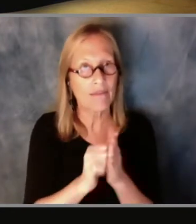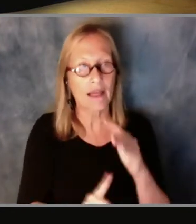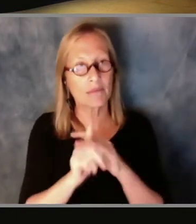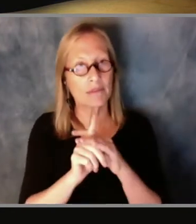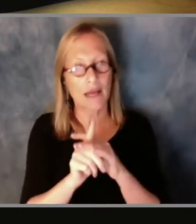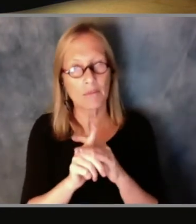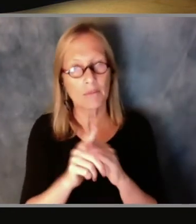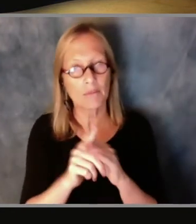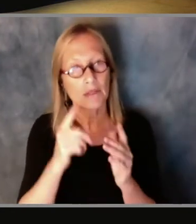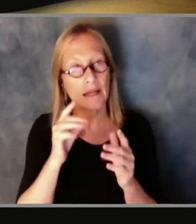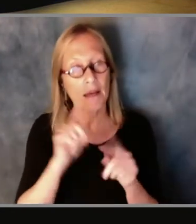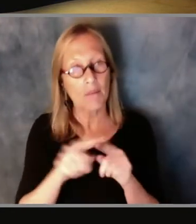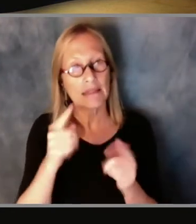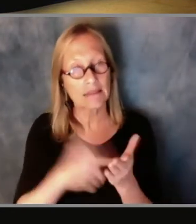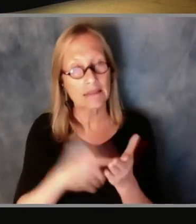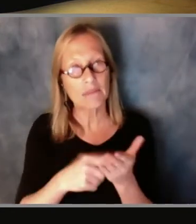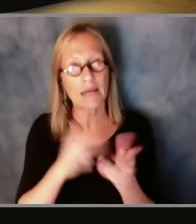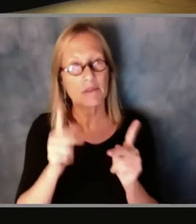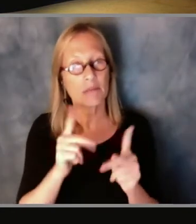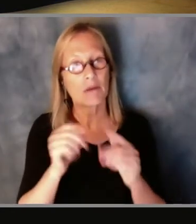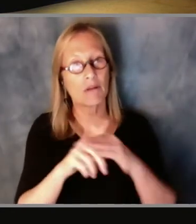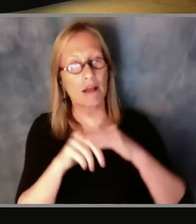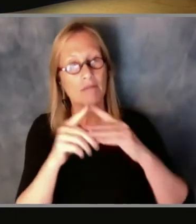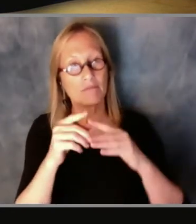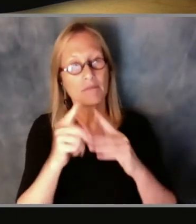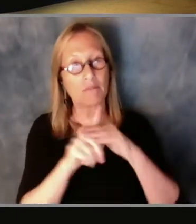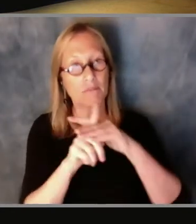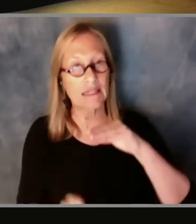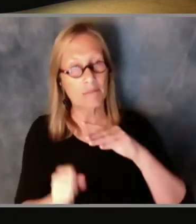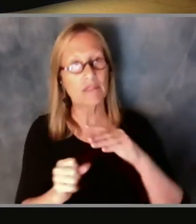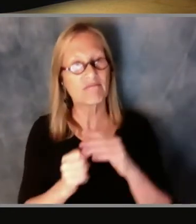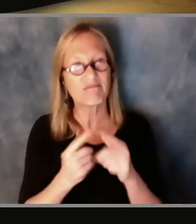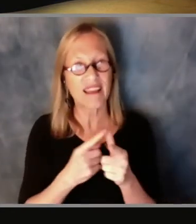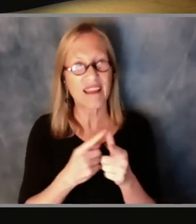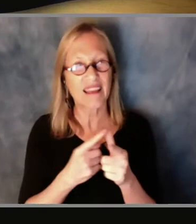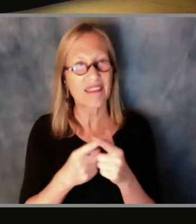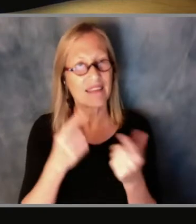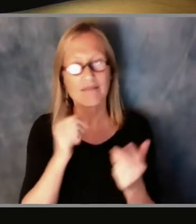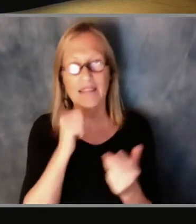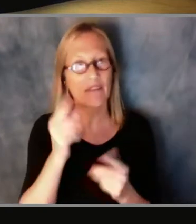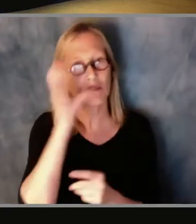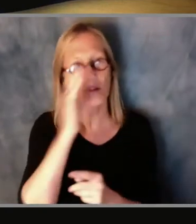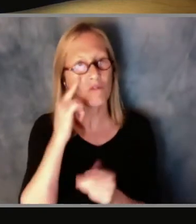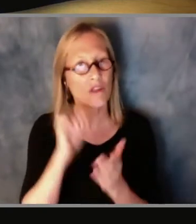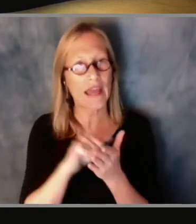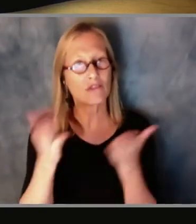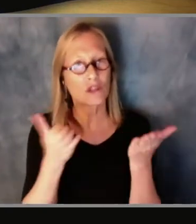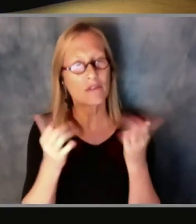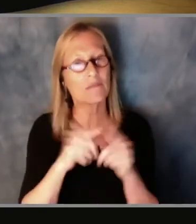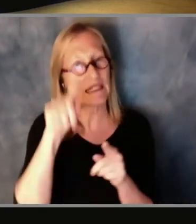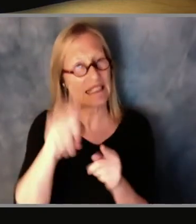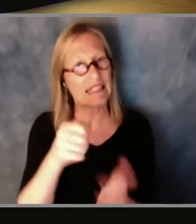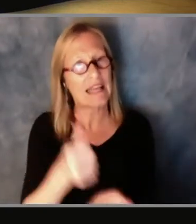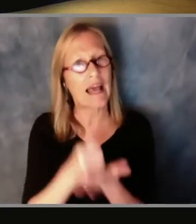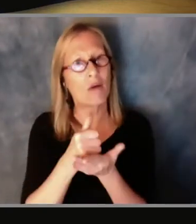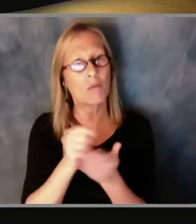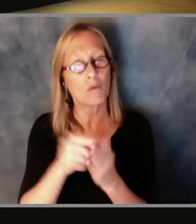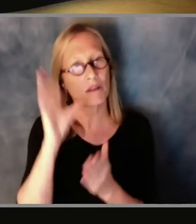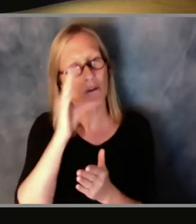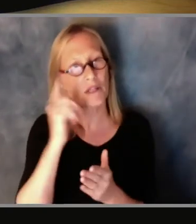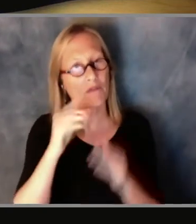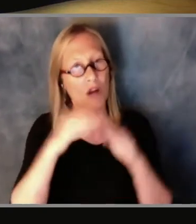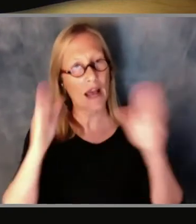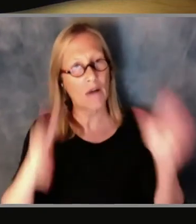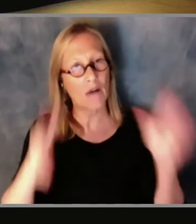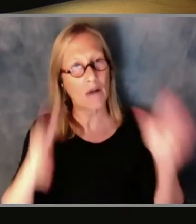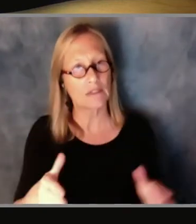help, but reaching out to people that haven't sought those services before. Aloha, this is